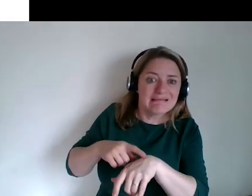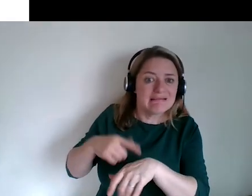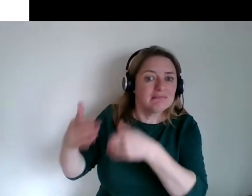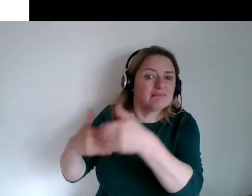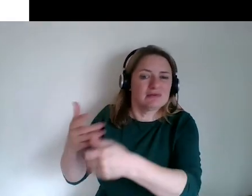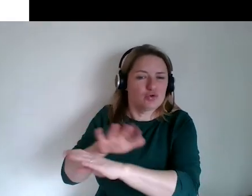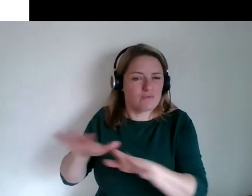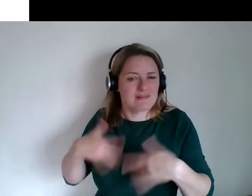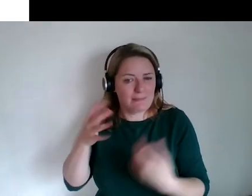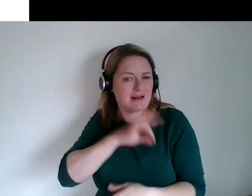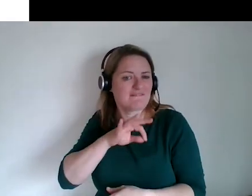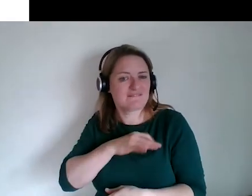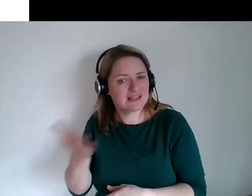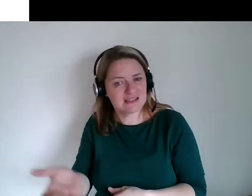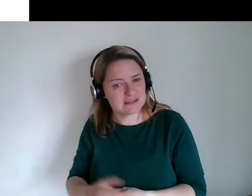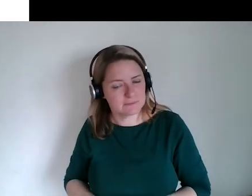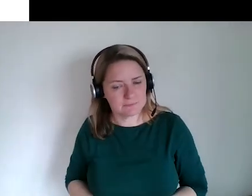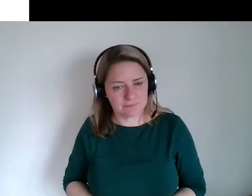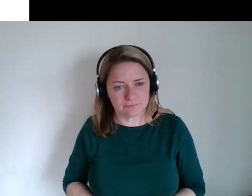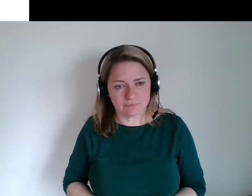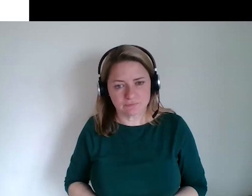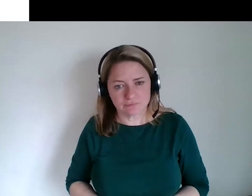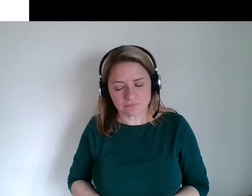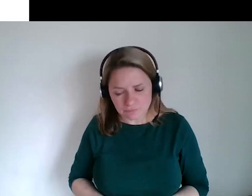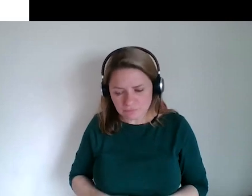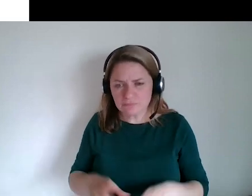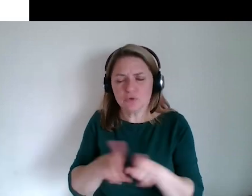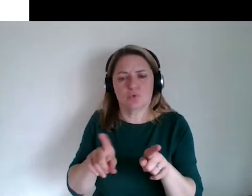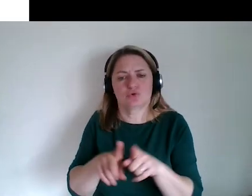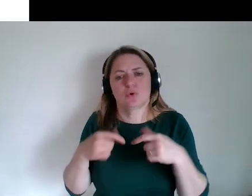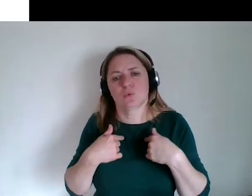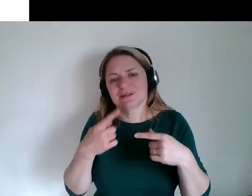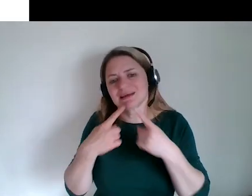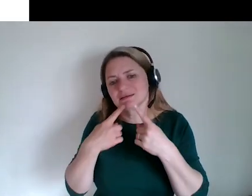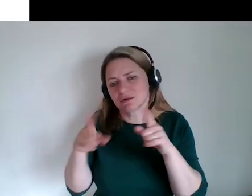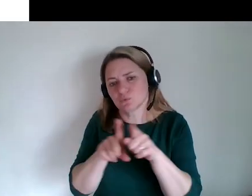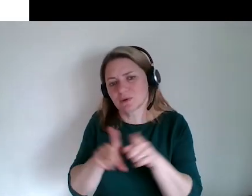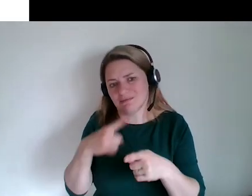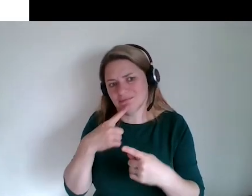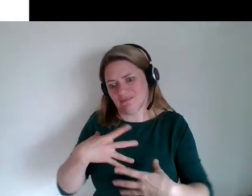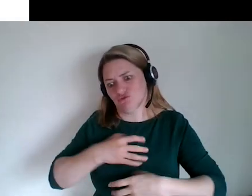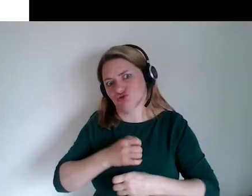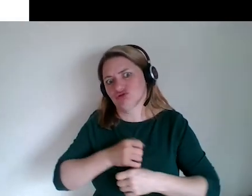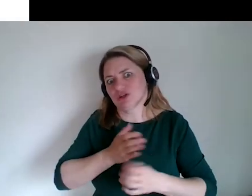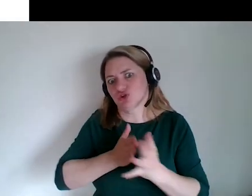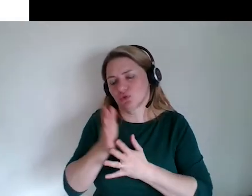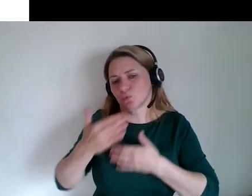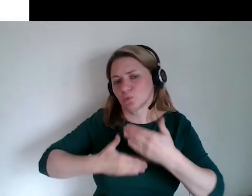patients. In the data, there was also frustration among participants that clinical education lacked